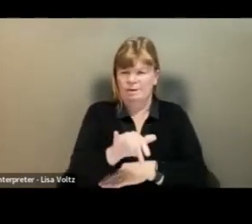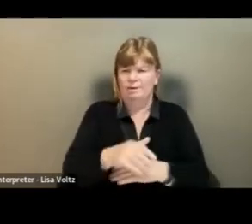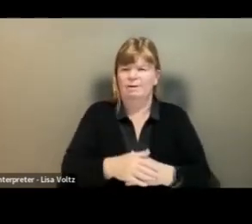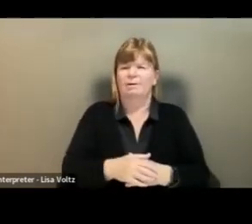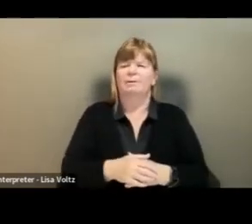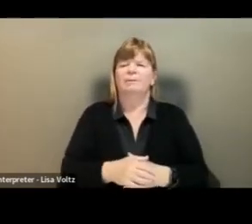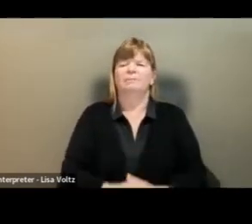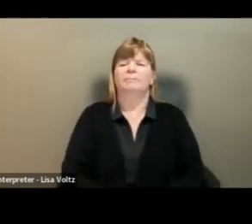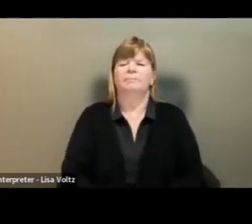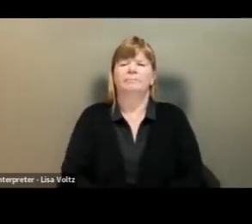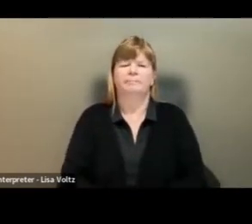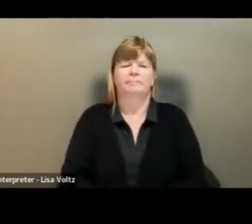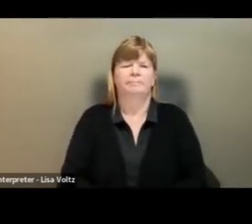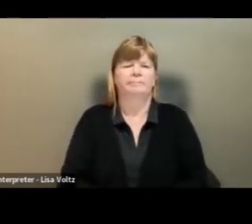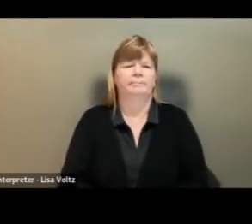slide, please.